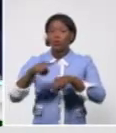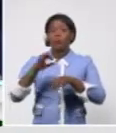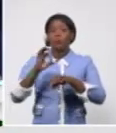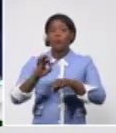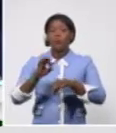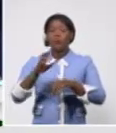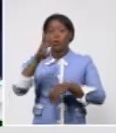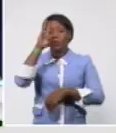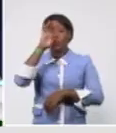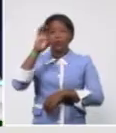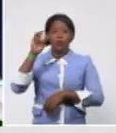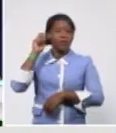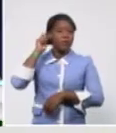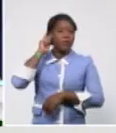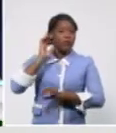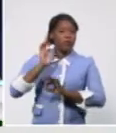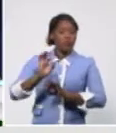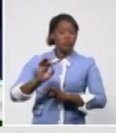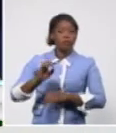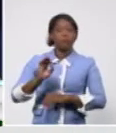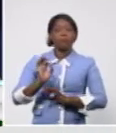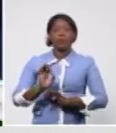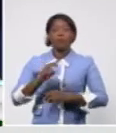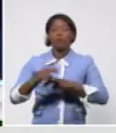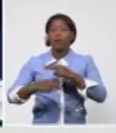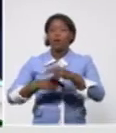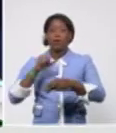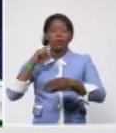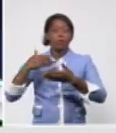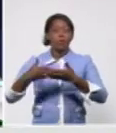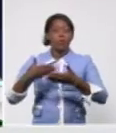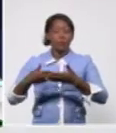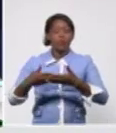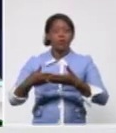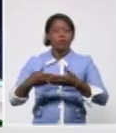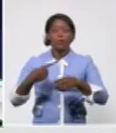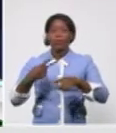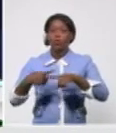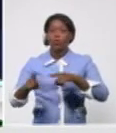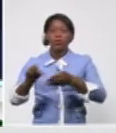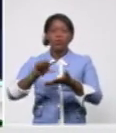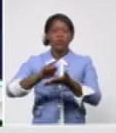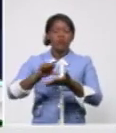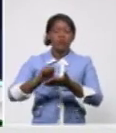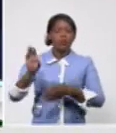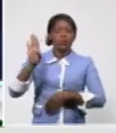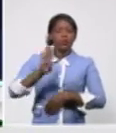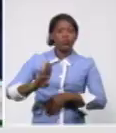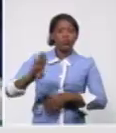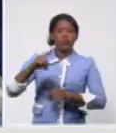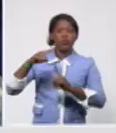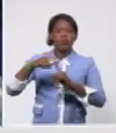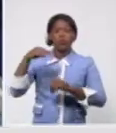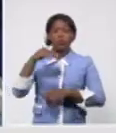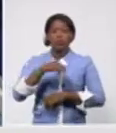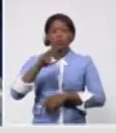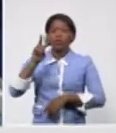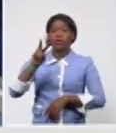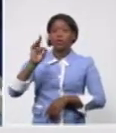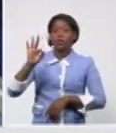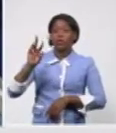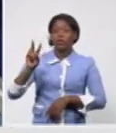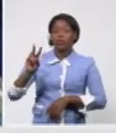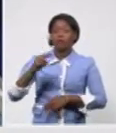316 in the Civil Defense Labs, 305 in the Fructuoso Rodriguez Hospital,